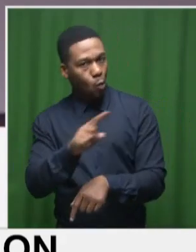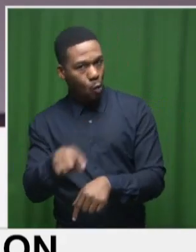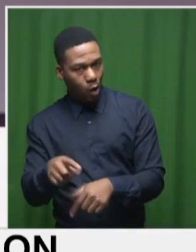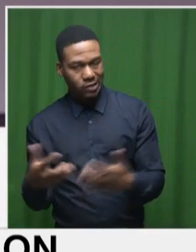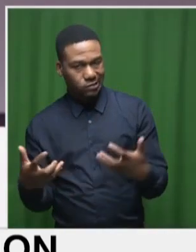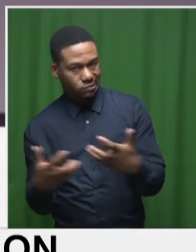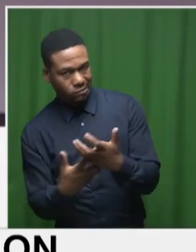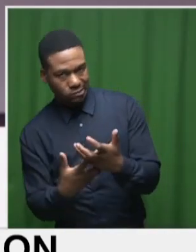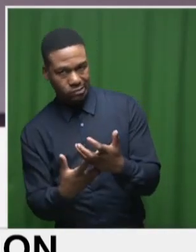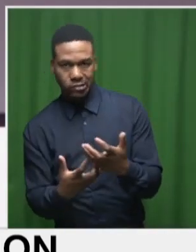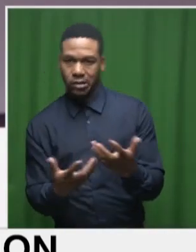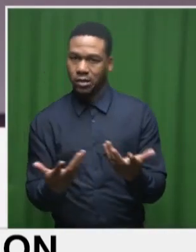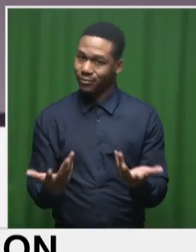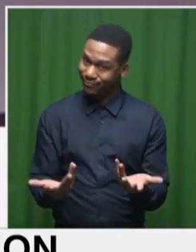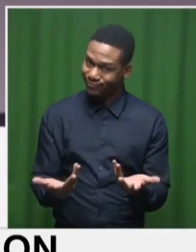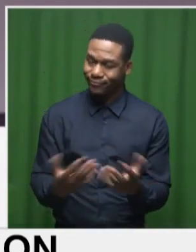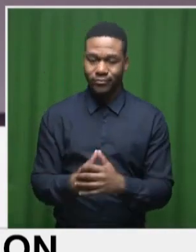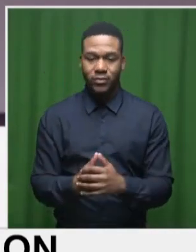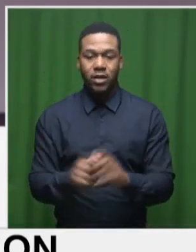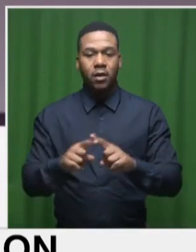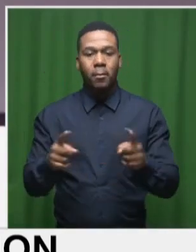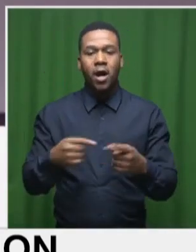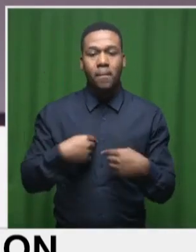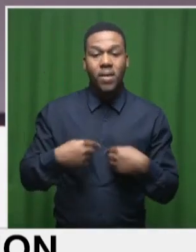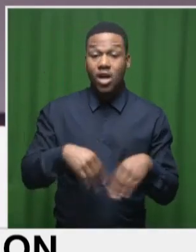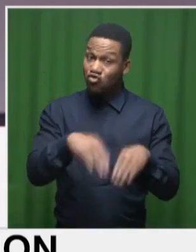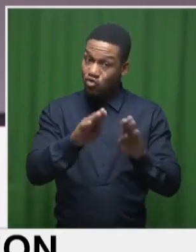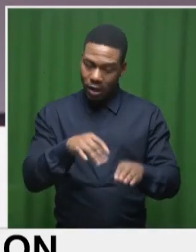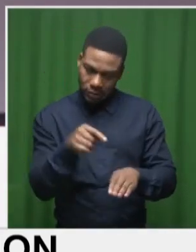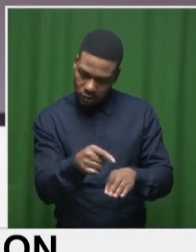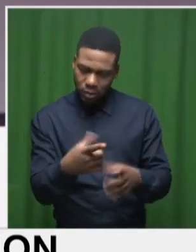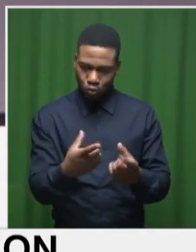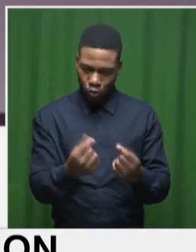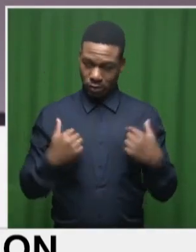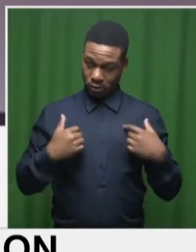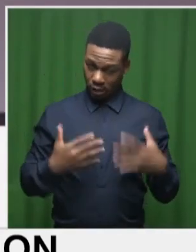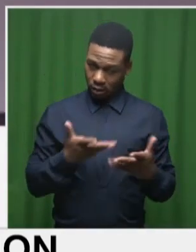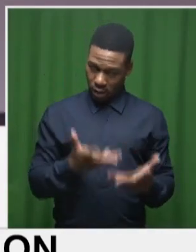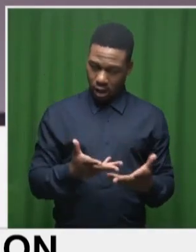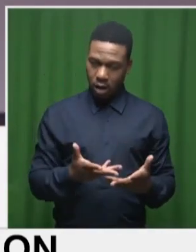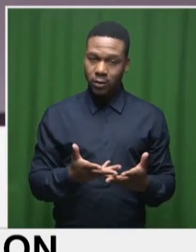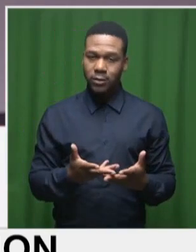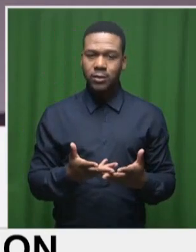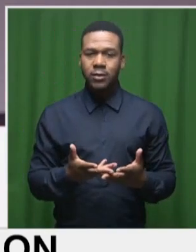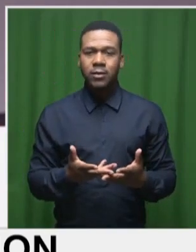the starting point, but I always knew that I was going to get into this, which I was a little bit scared of, because